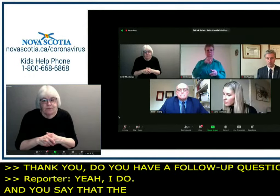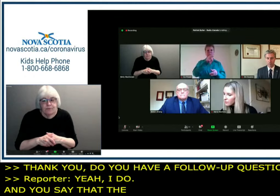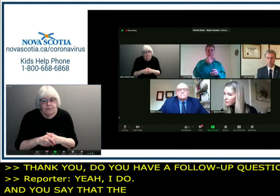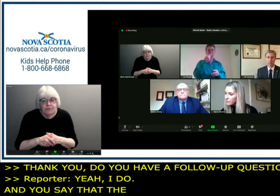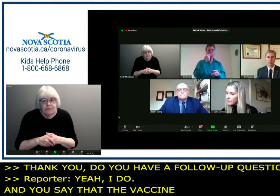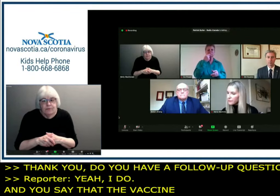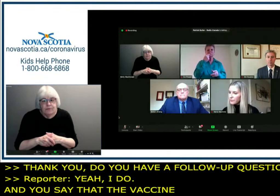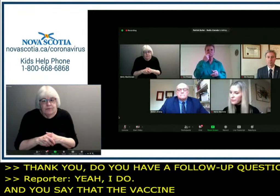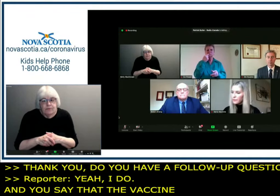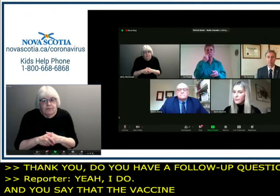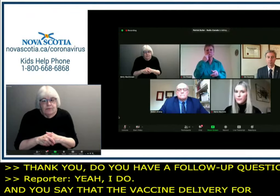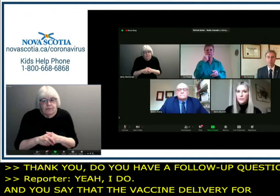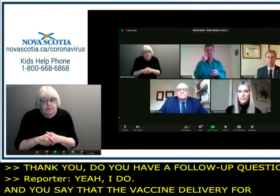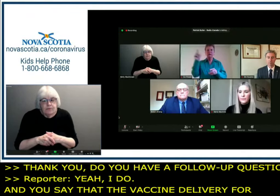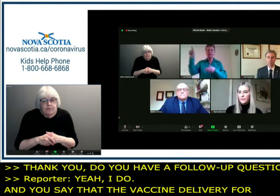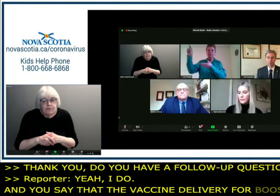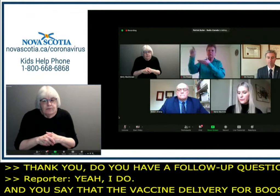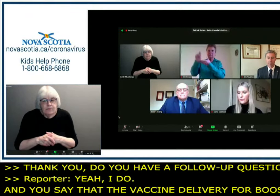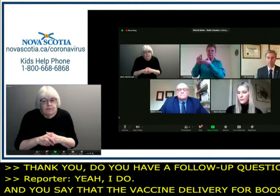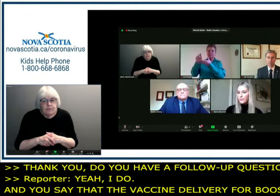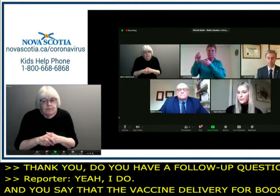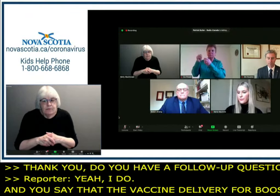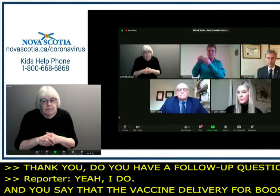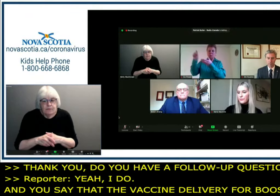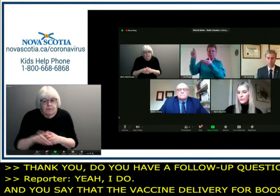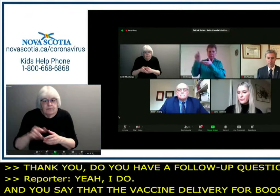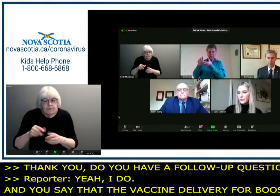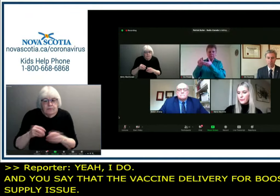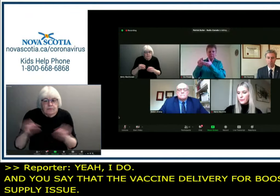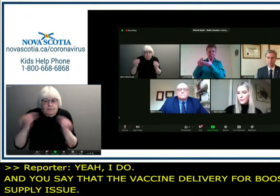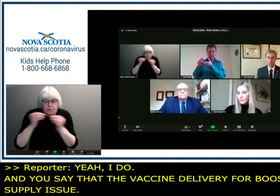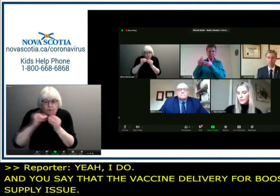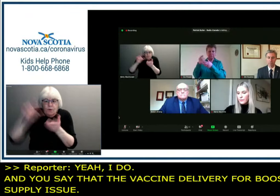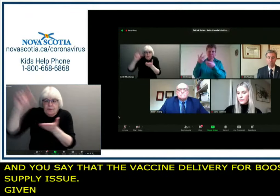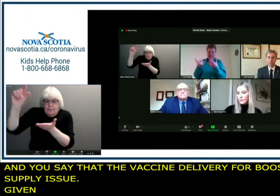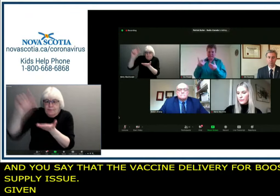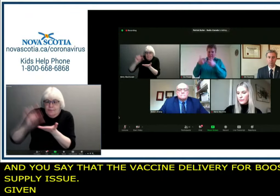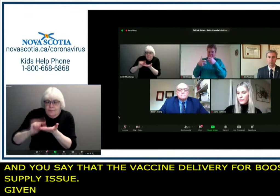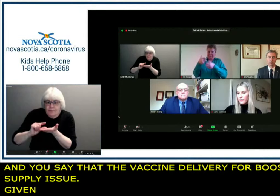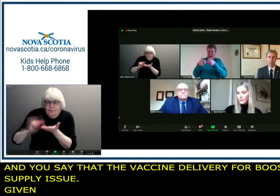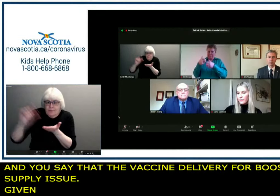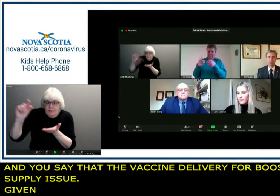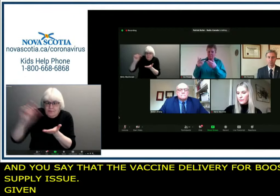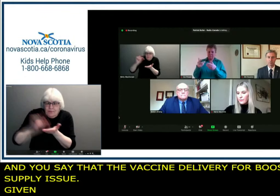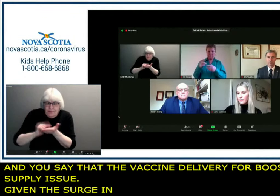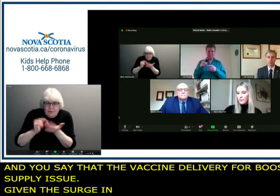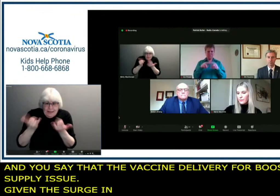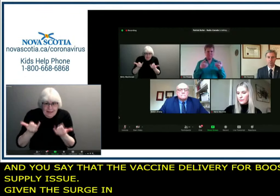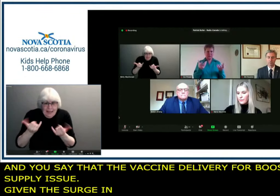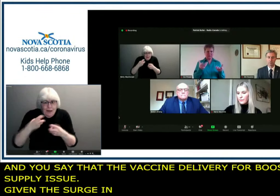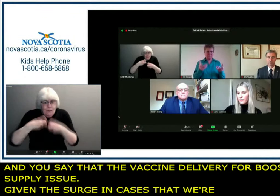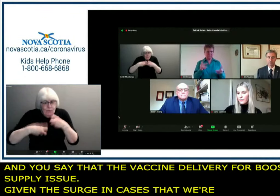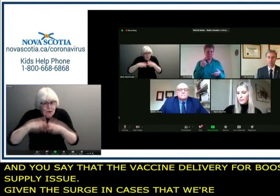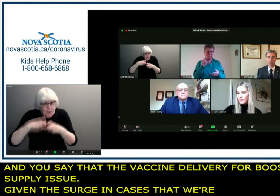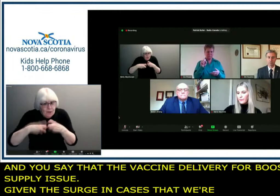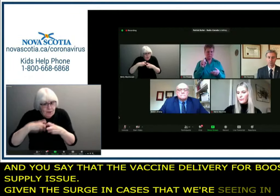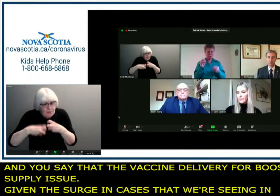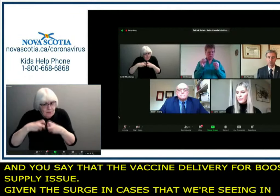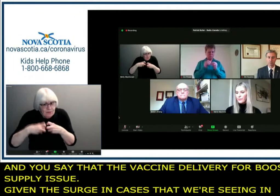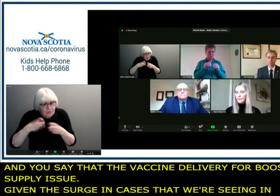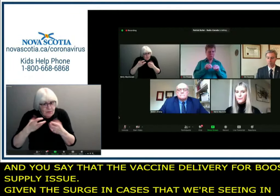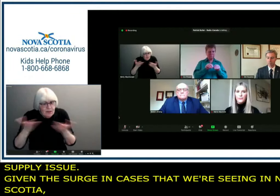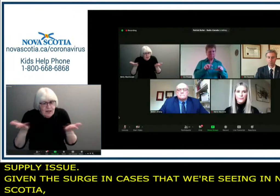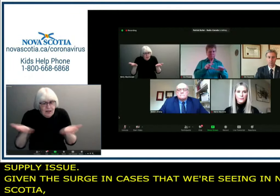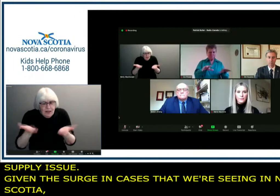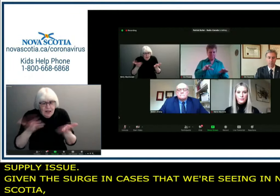for boosters is a supply issue. Given the surge in cases that we're seeing in Nova Scotia, could this soon become